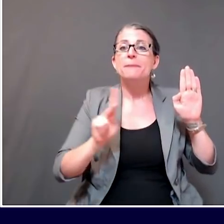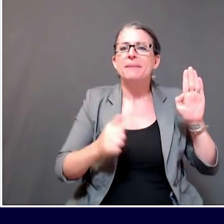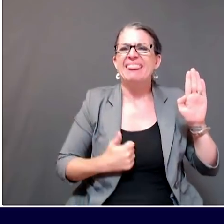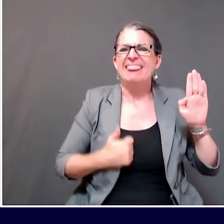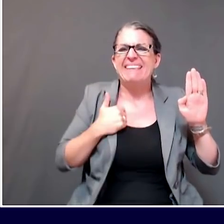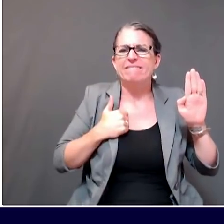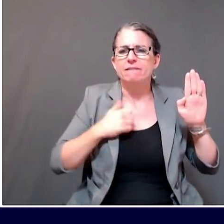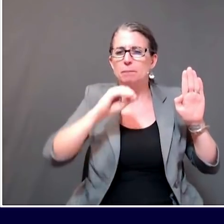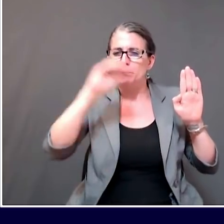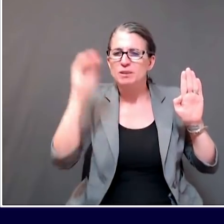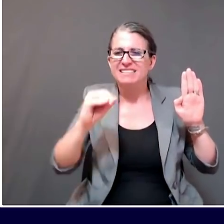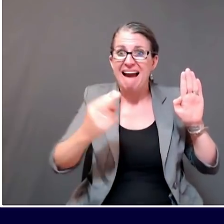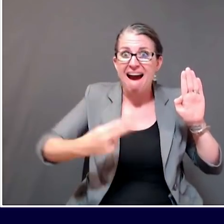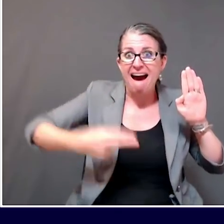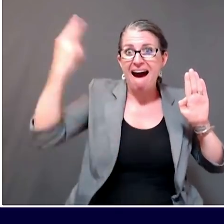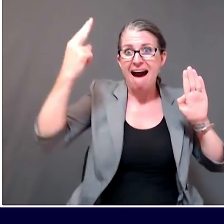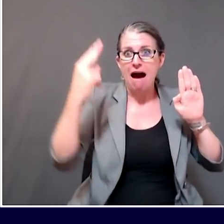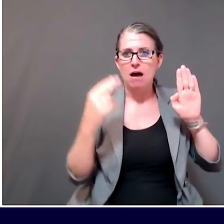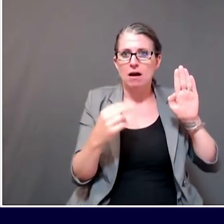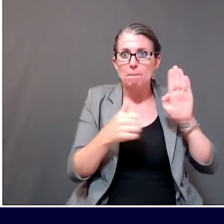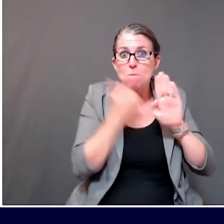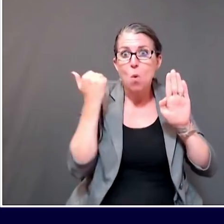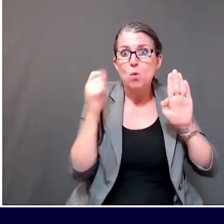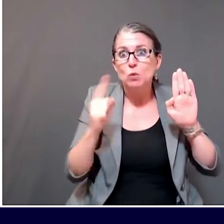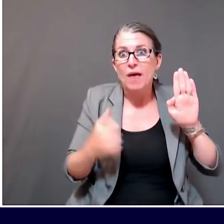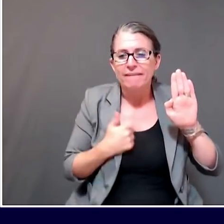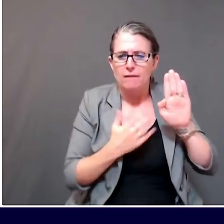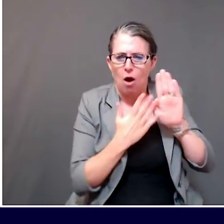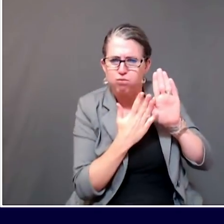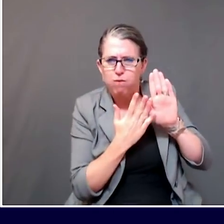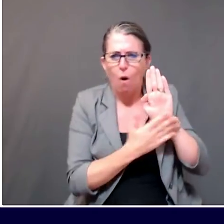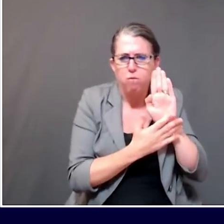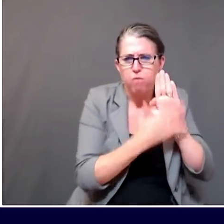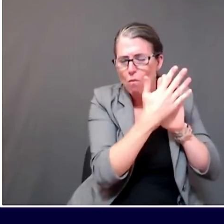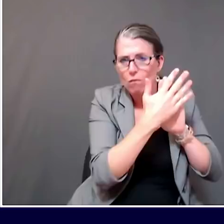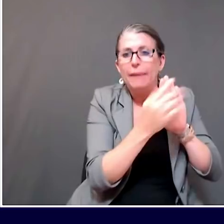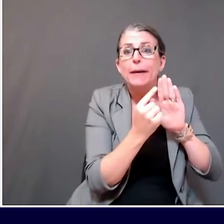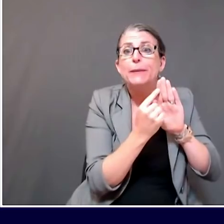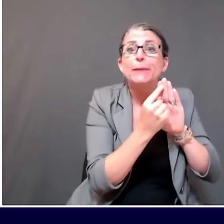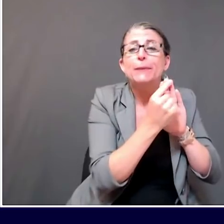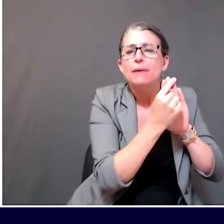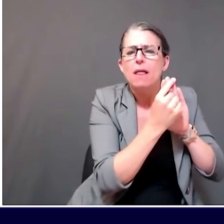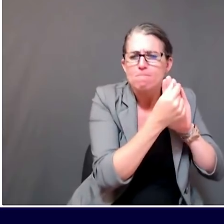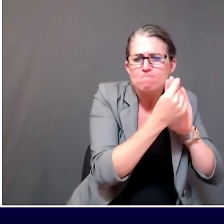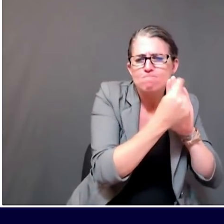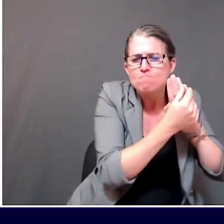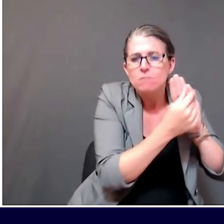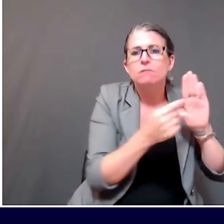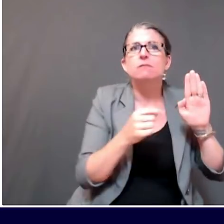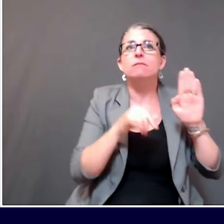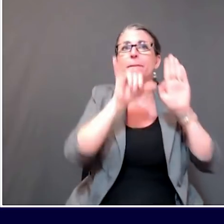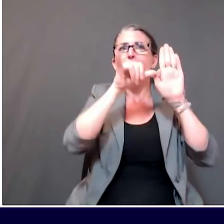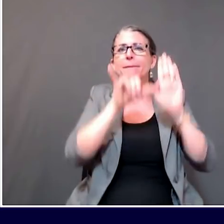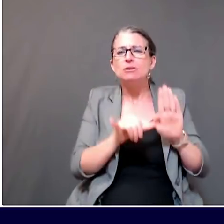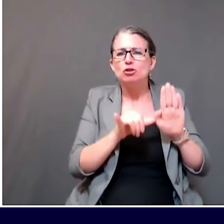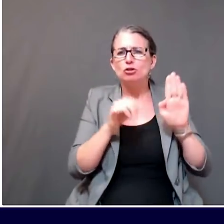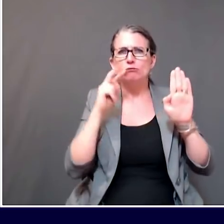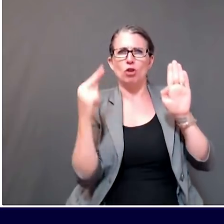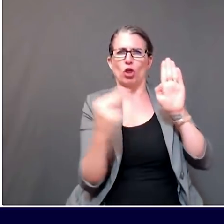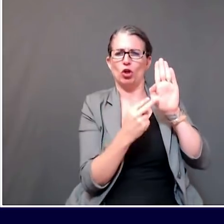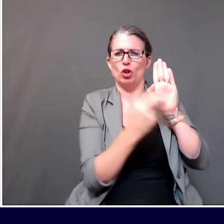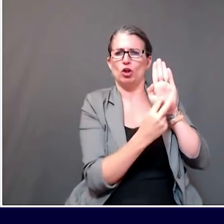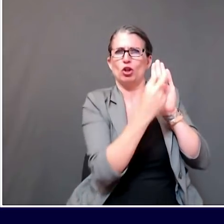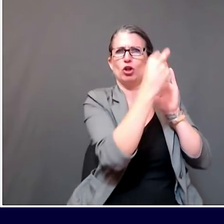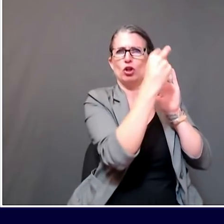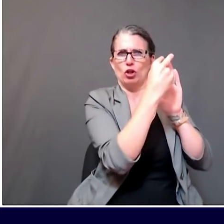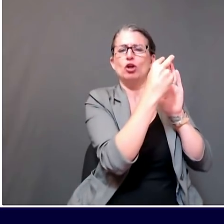that map to really encourage applicants in those areas because we wanted to make sure these sites, which I'll explain why they're different